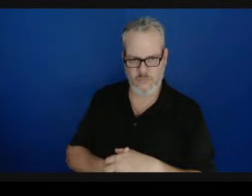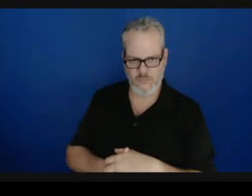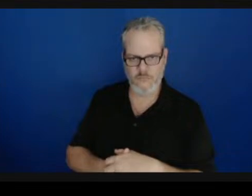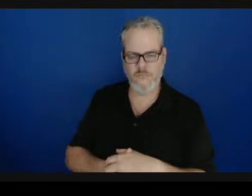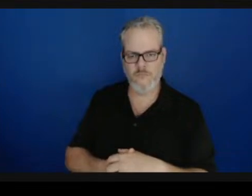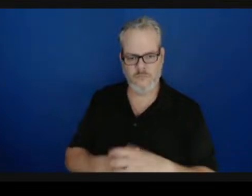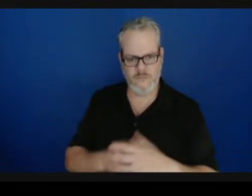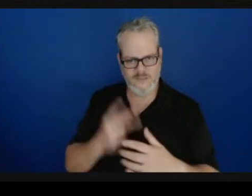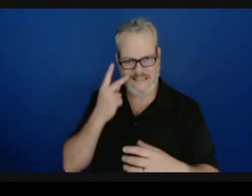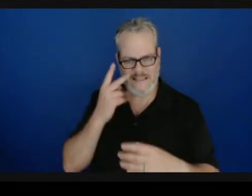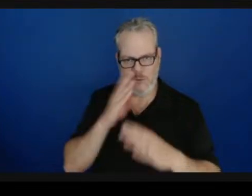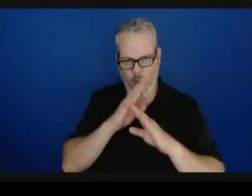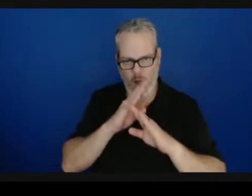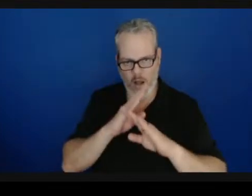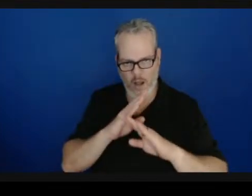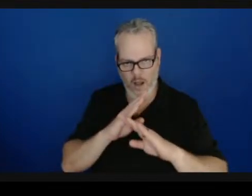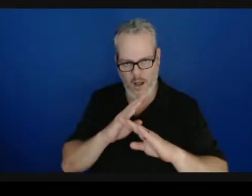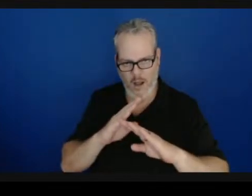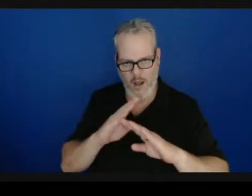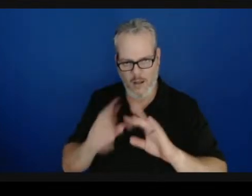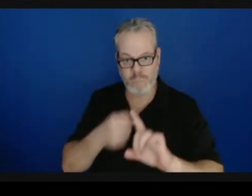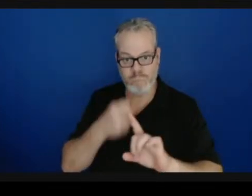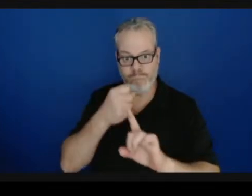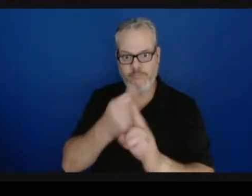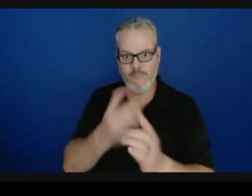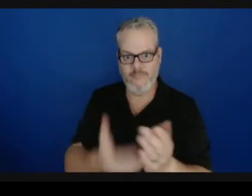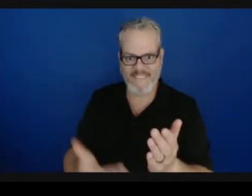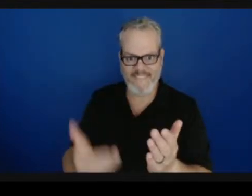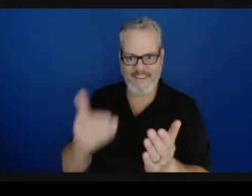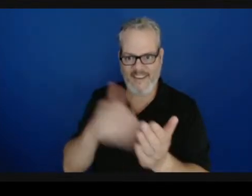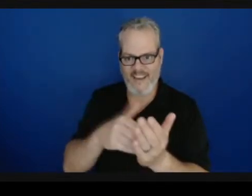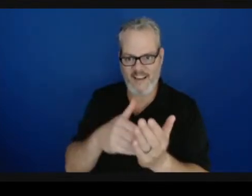Quiet, and here comes the reactivation about now.